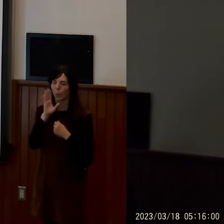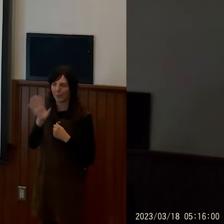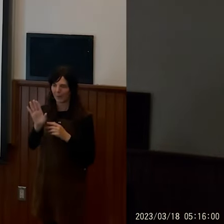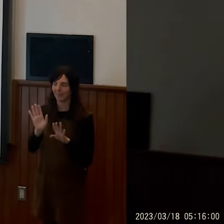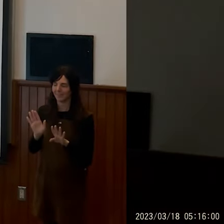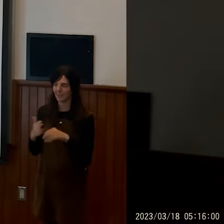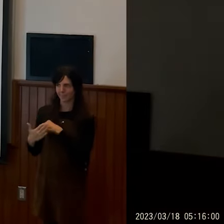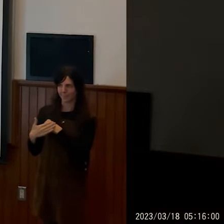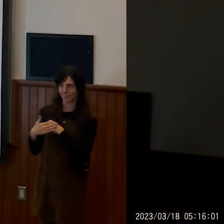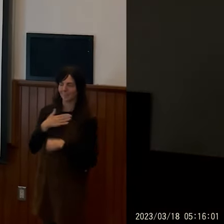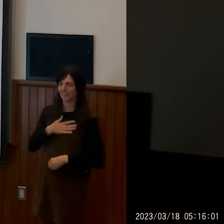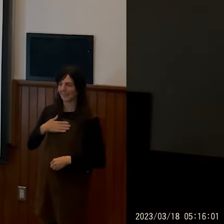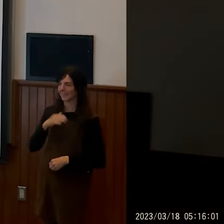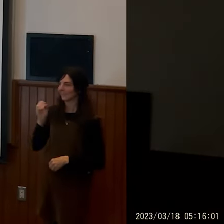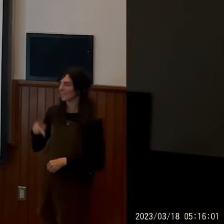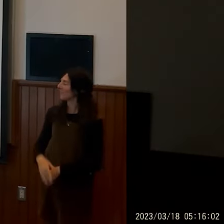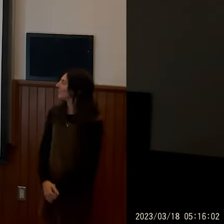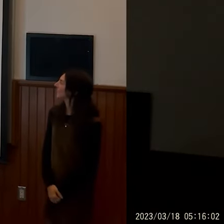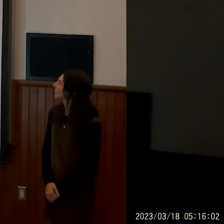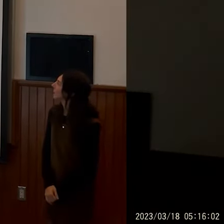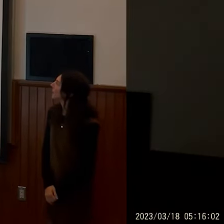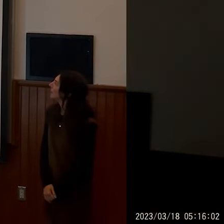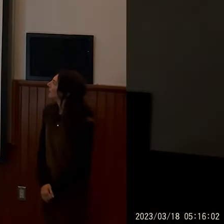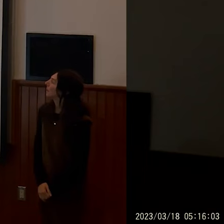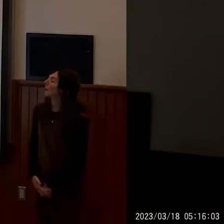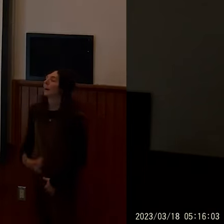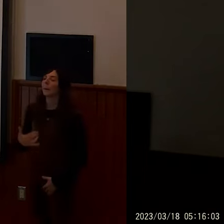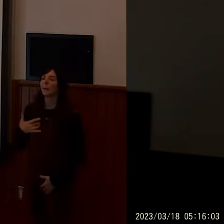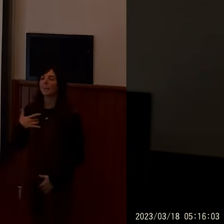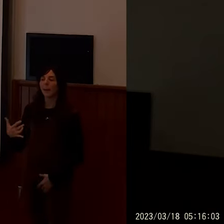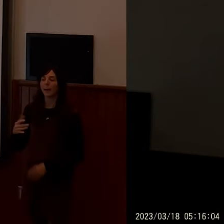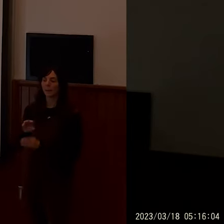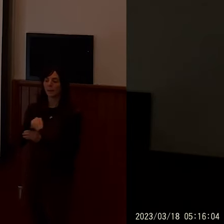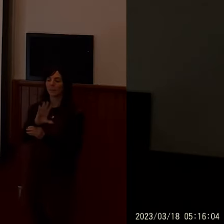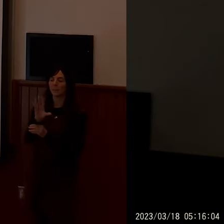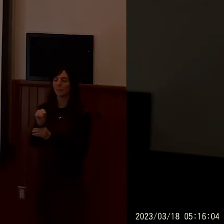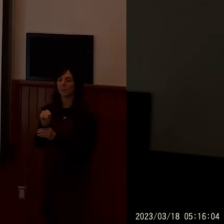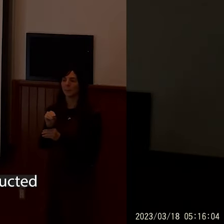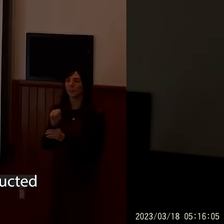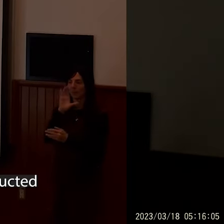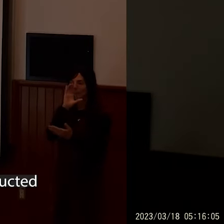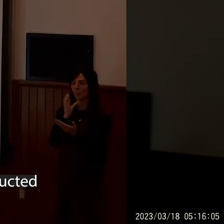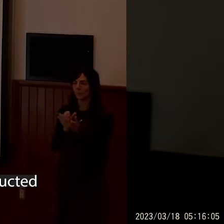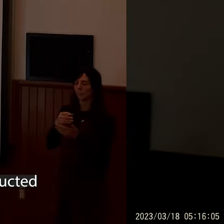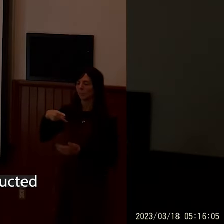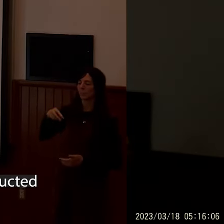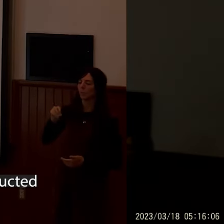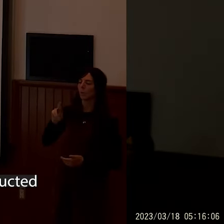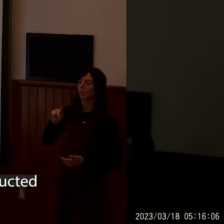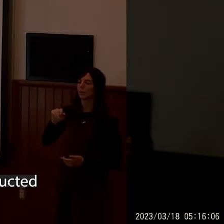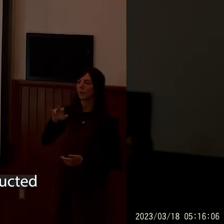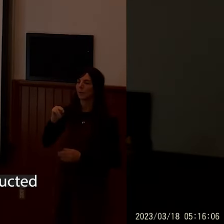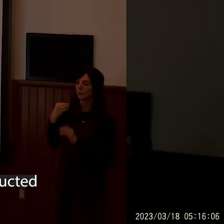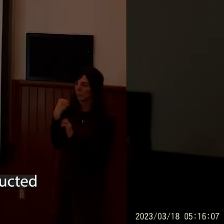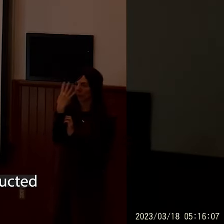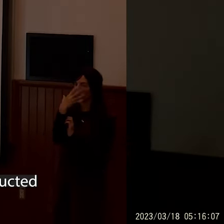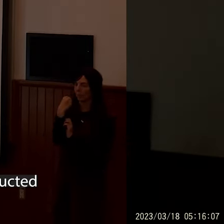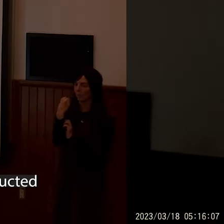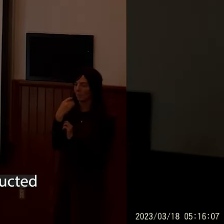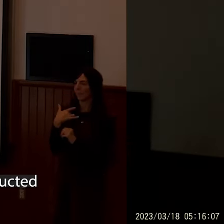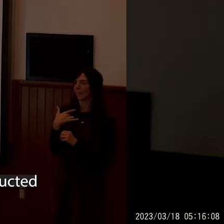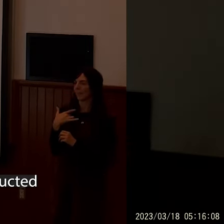So a lot of my work includes portraits, self-portraits, and that's why most of the